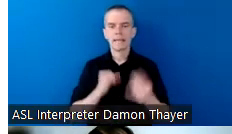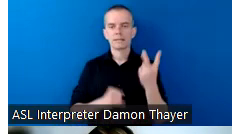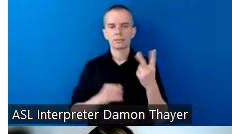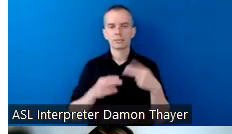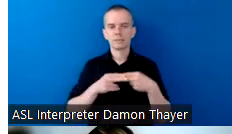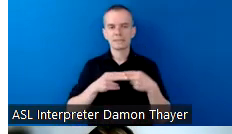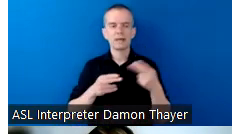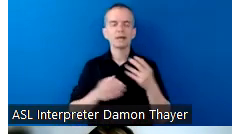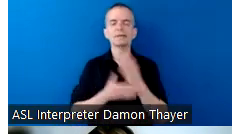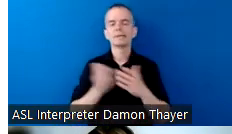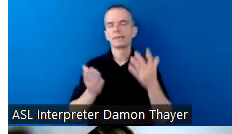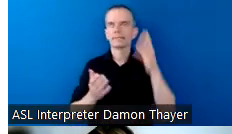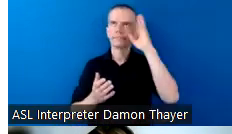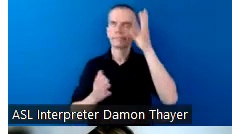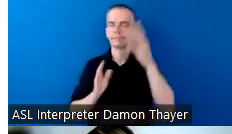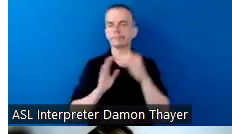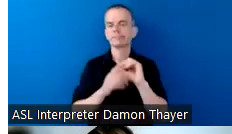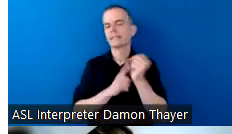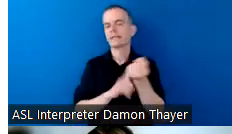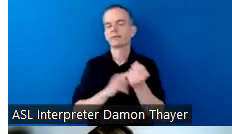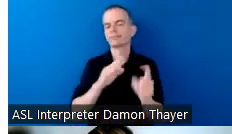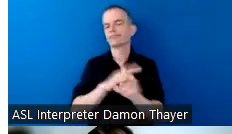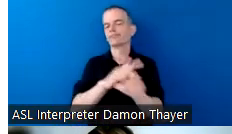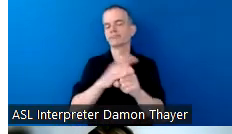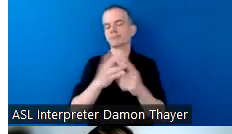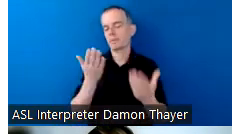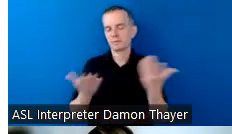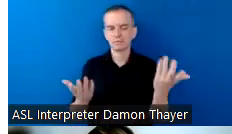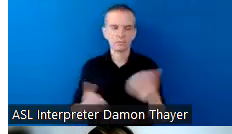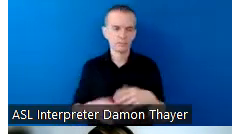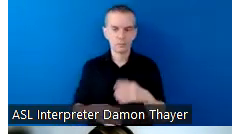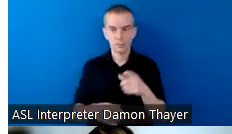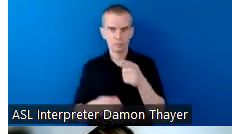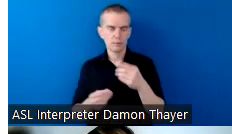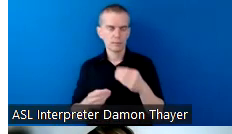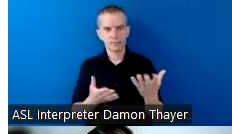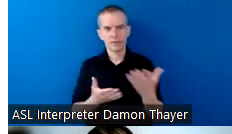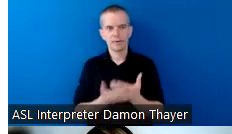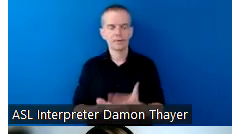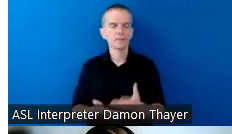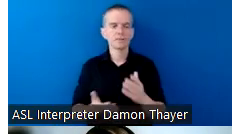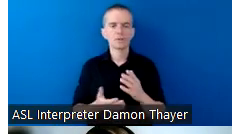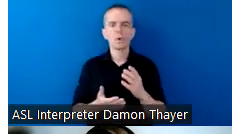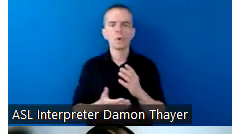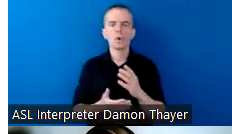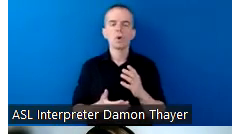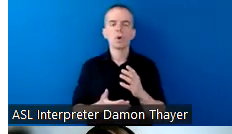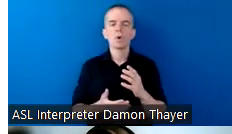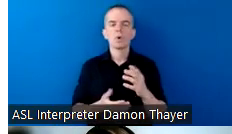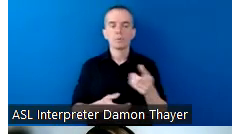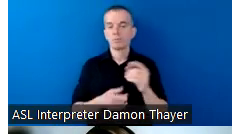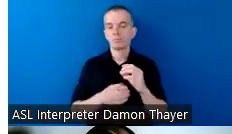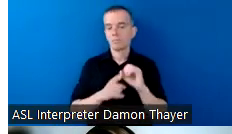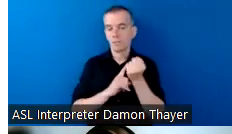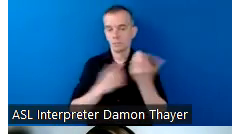just some scenarios that somebody might come up against if they're providing verification. So some things to know. So the scenario is that a